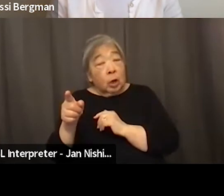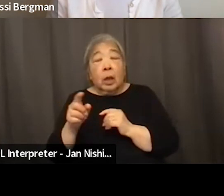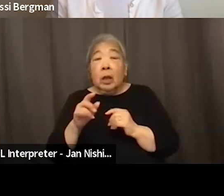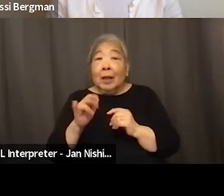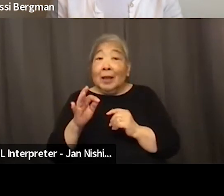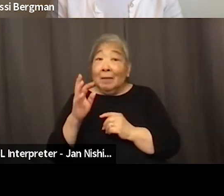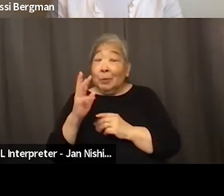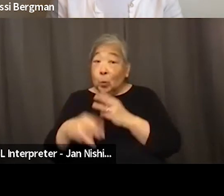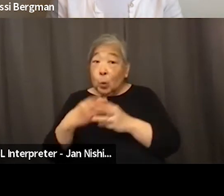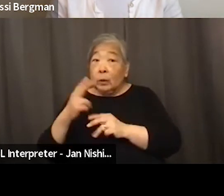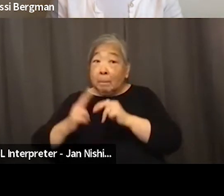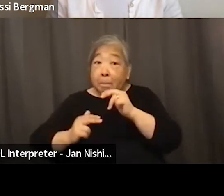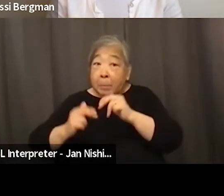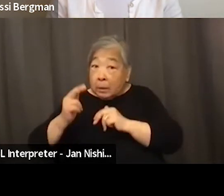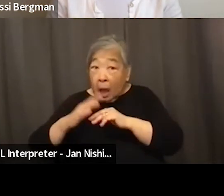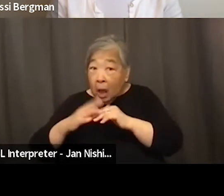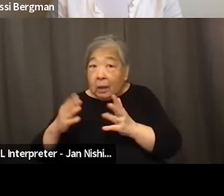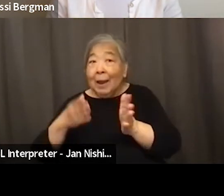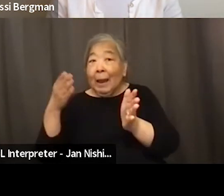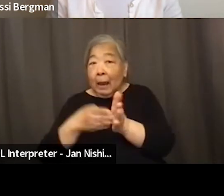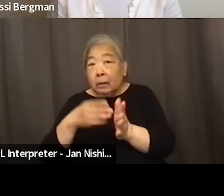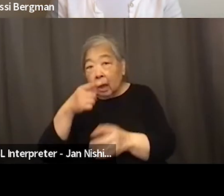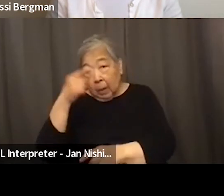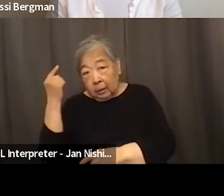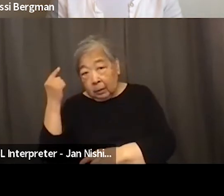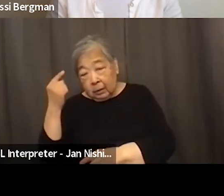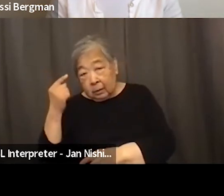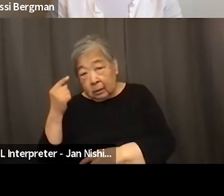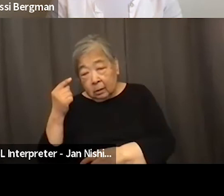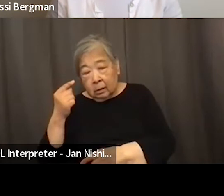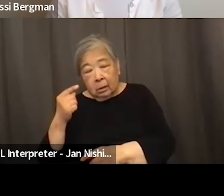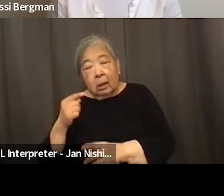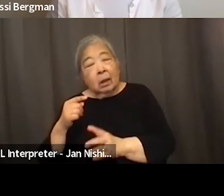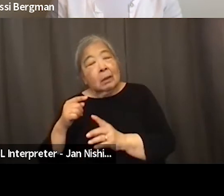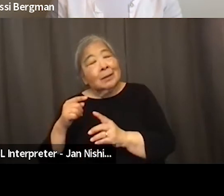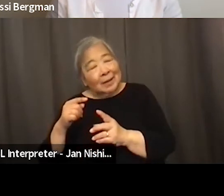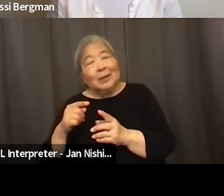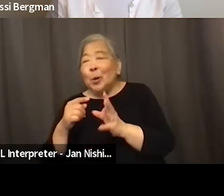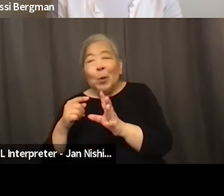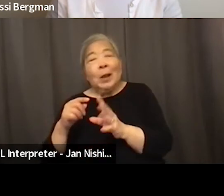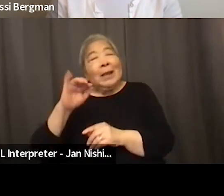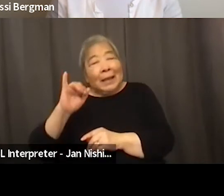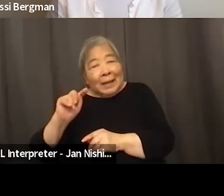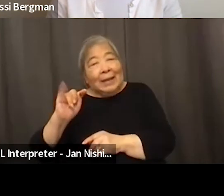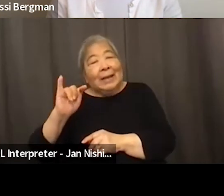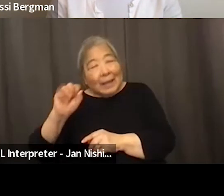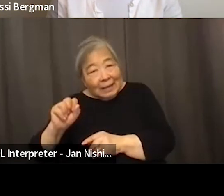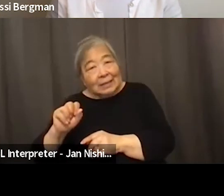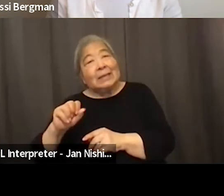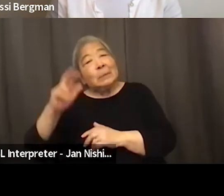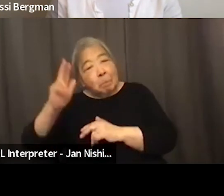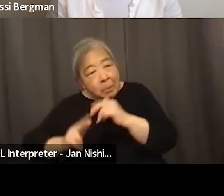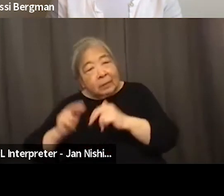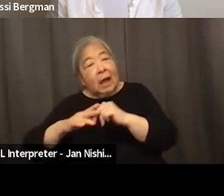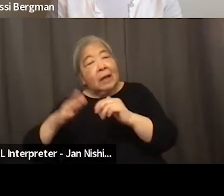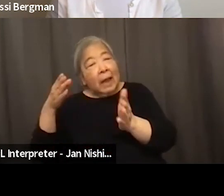upon anti-Blackness, if is rhetorical, because it is built upon anti-Blackness and because it is